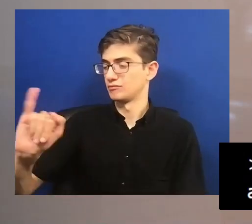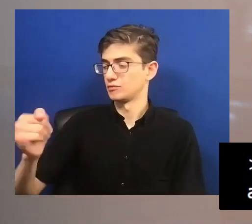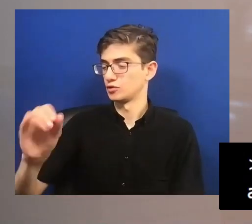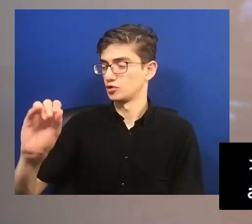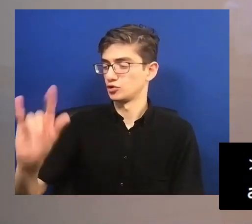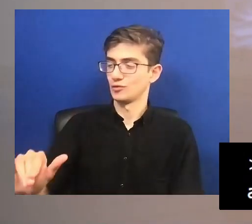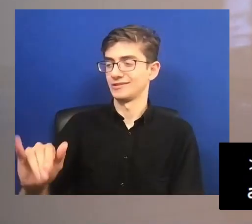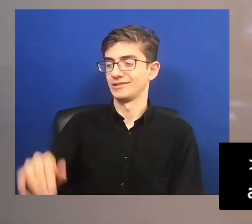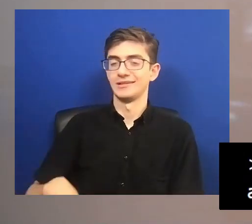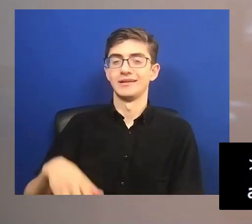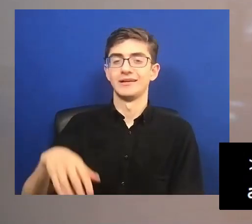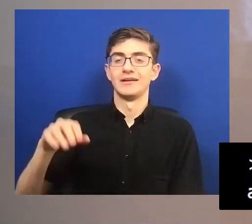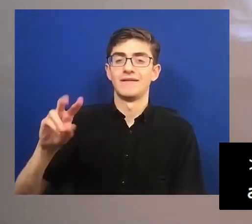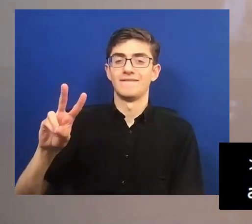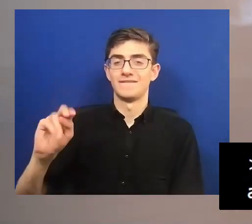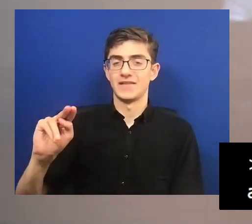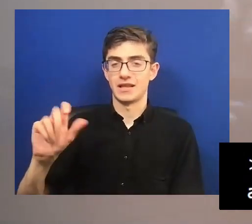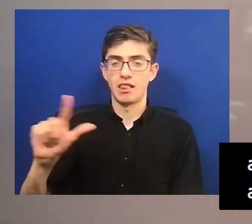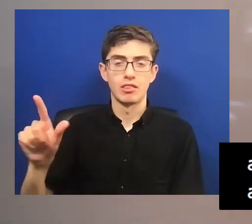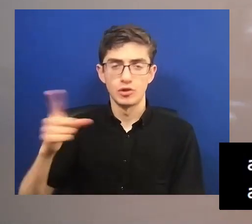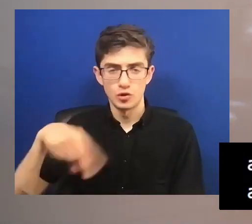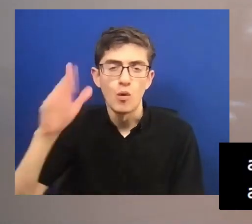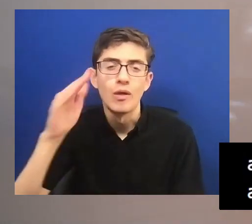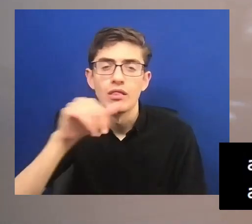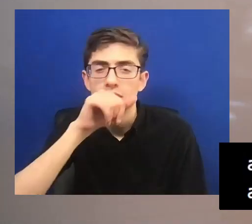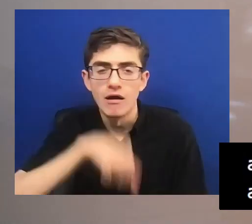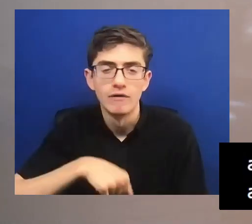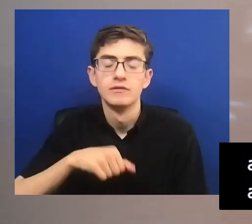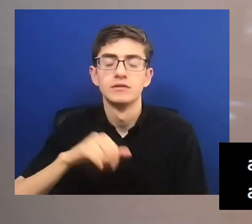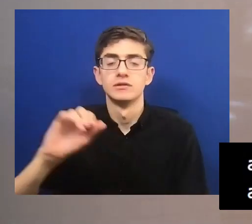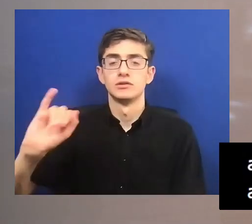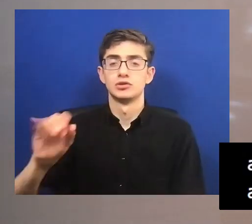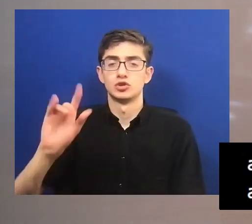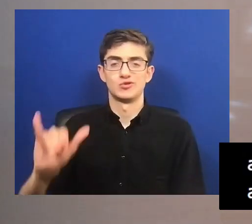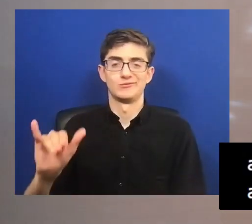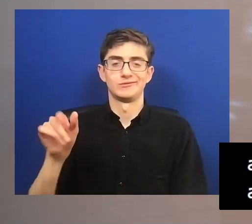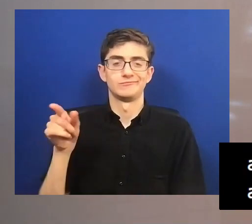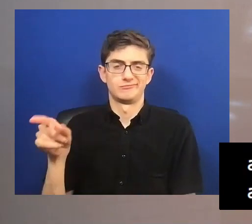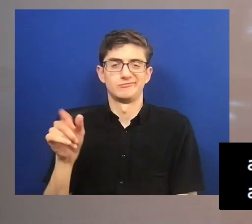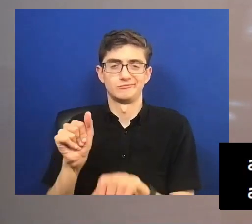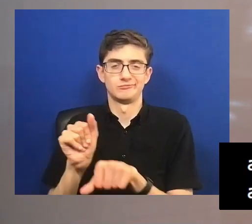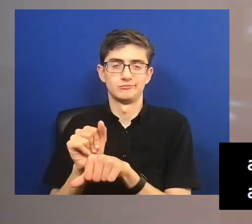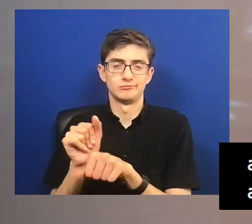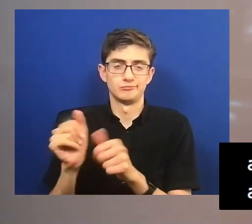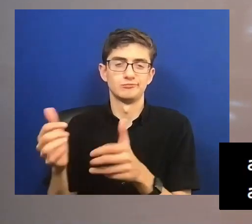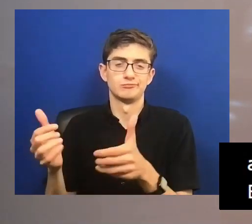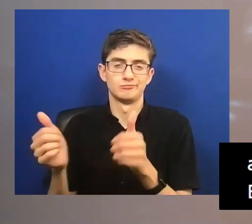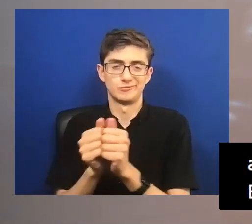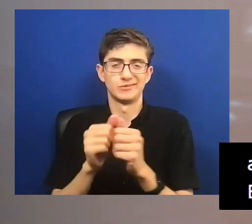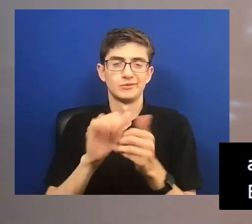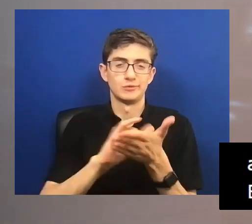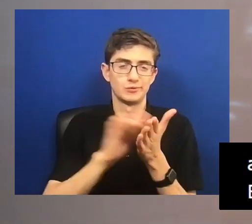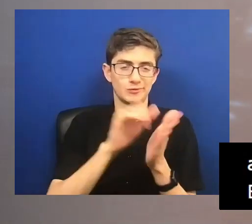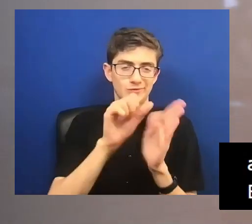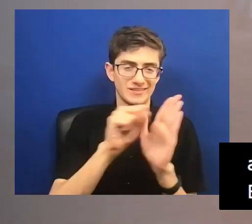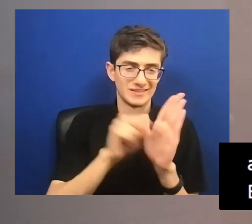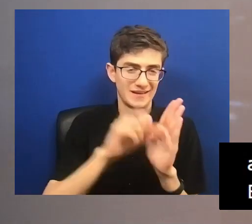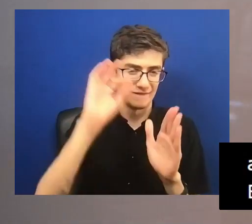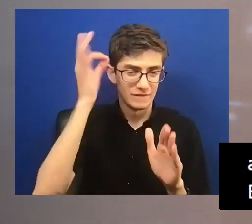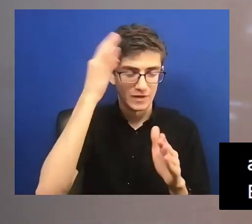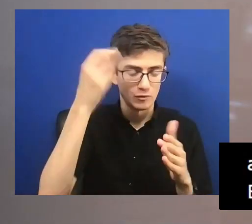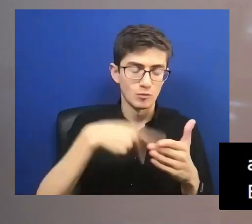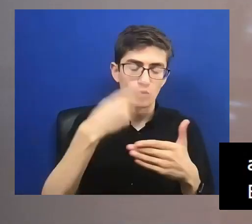her. So Jodi is with the New York State Federal Program, and she is the officer at